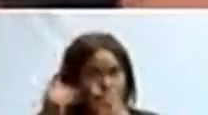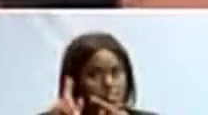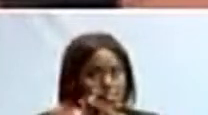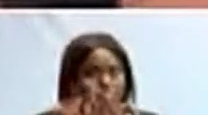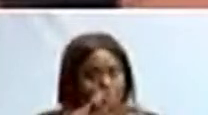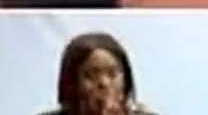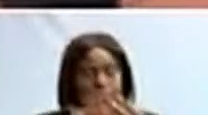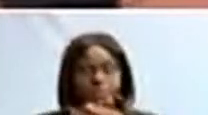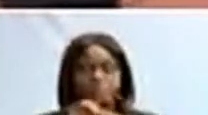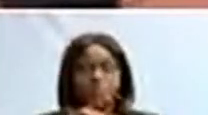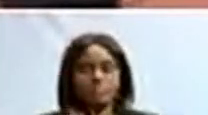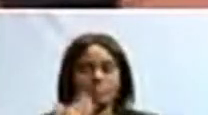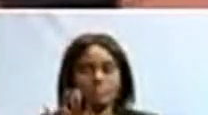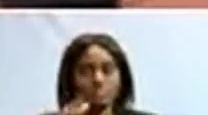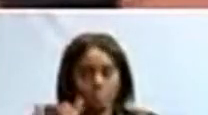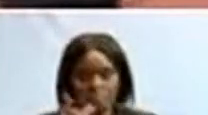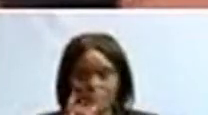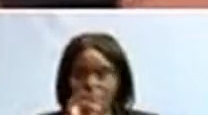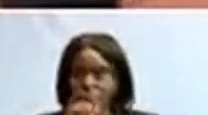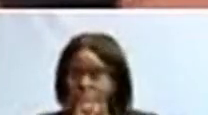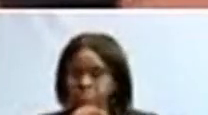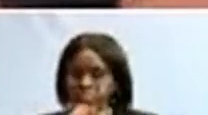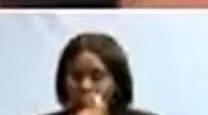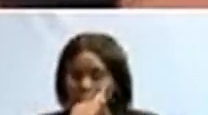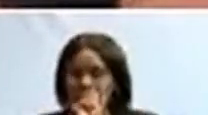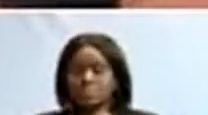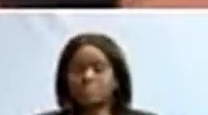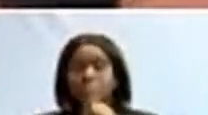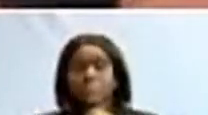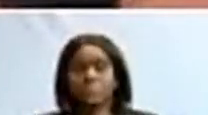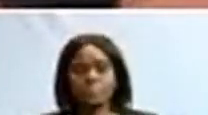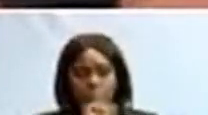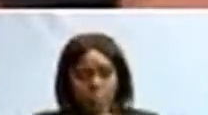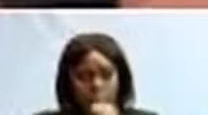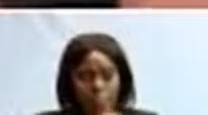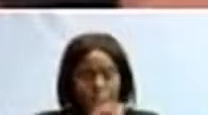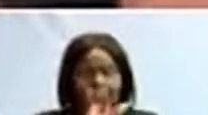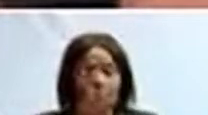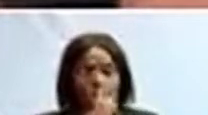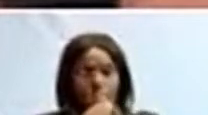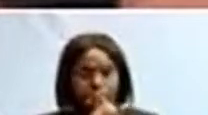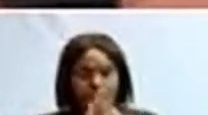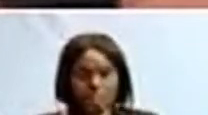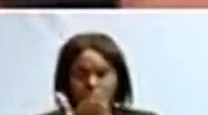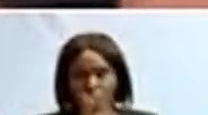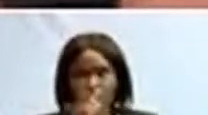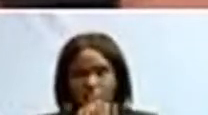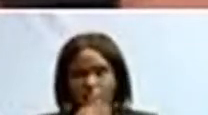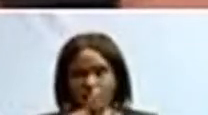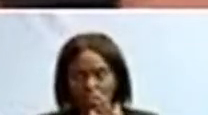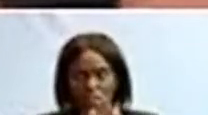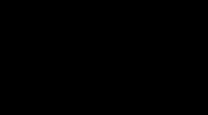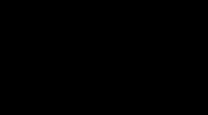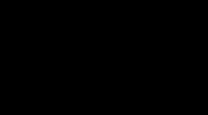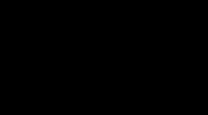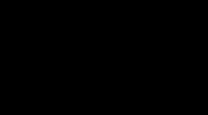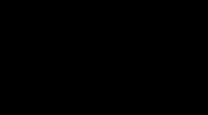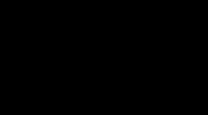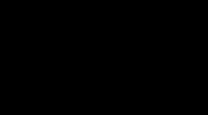that it intensified its revenue collections strategies for